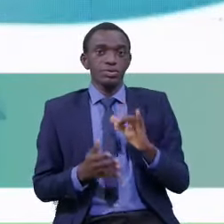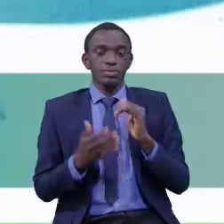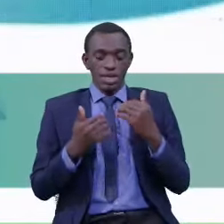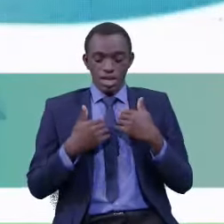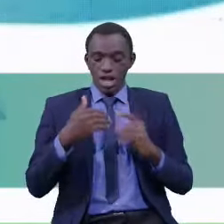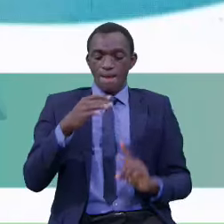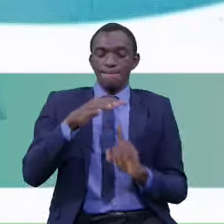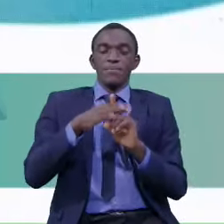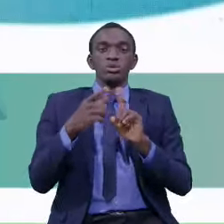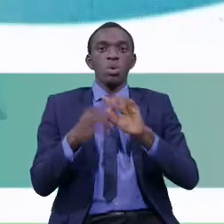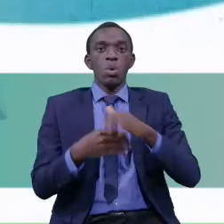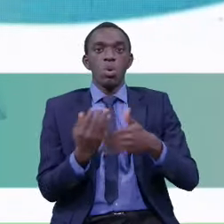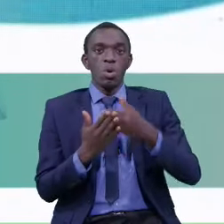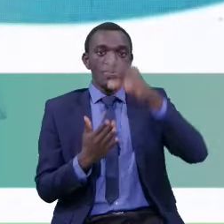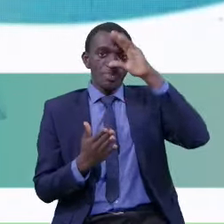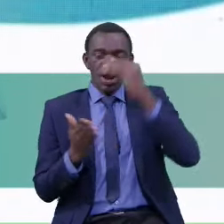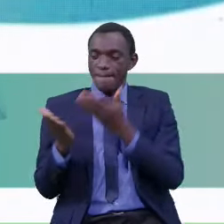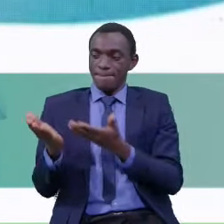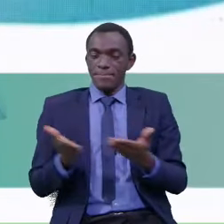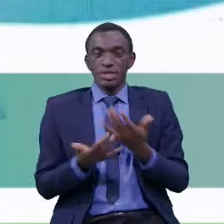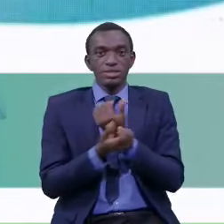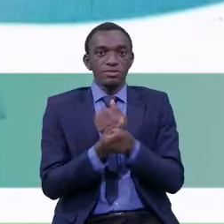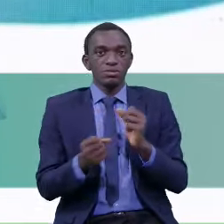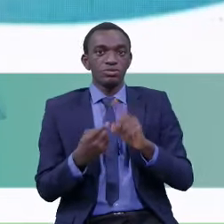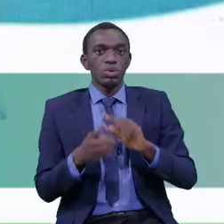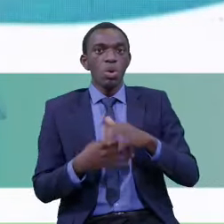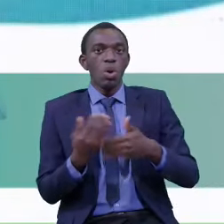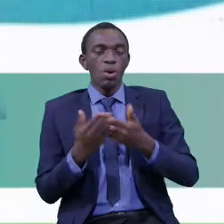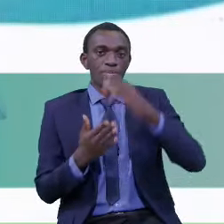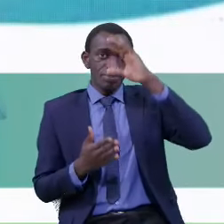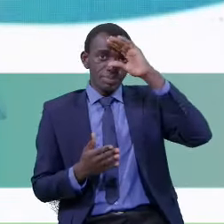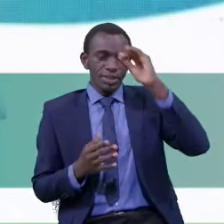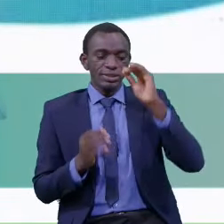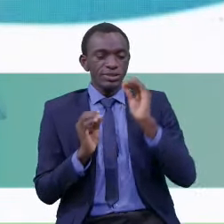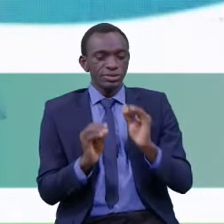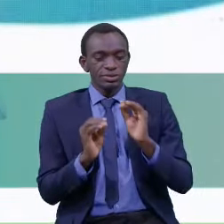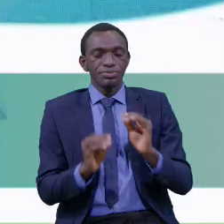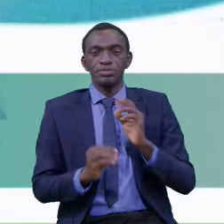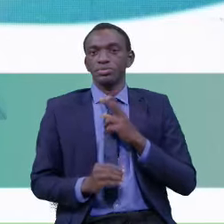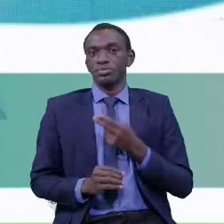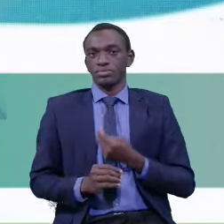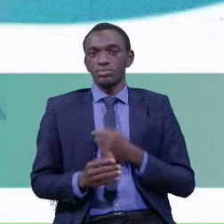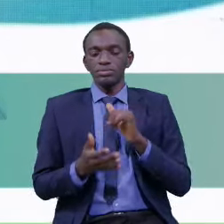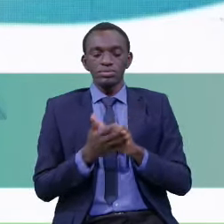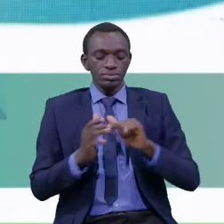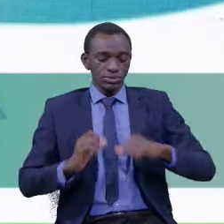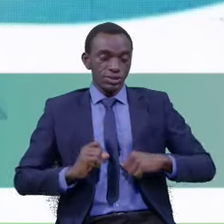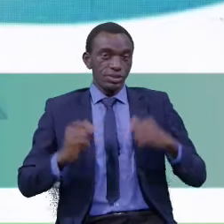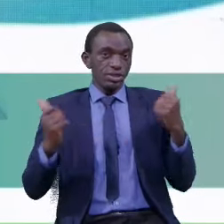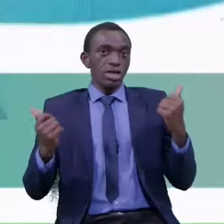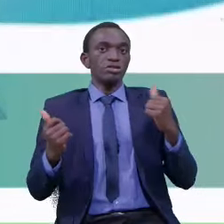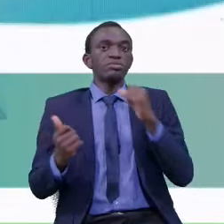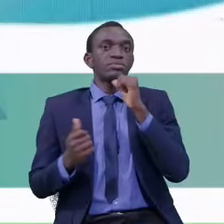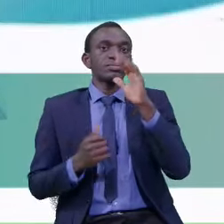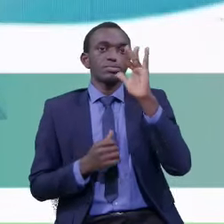bringing salvation to all men, and you see, teaching us. That denying ungodliness and worldly